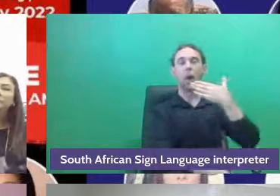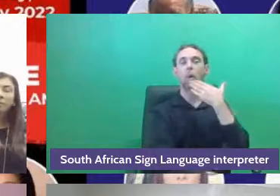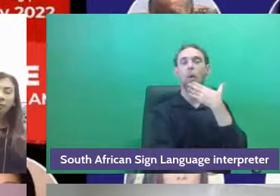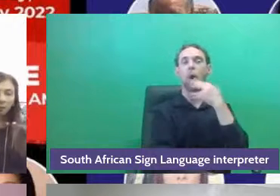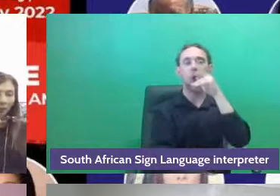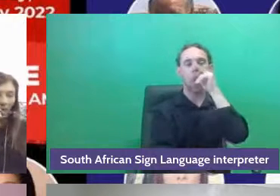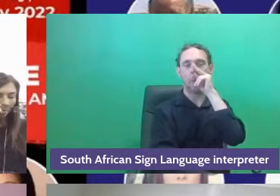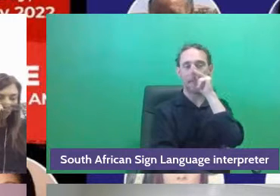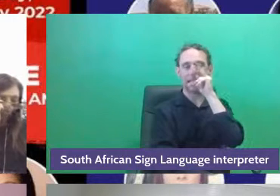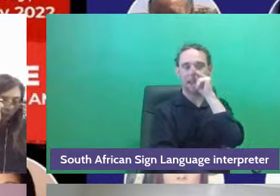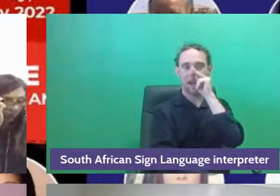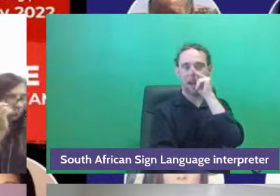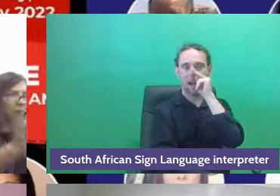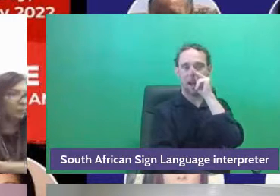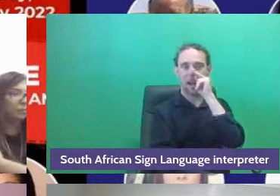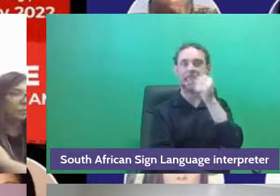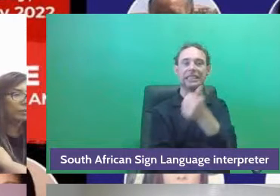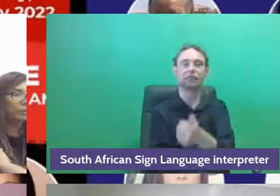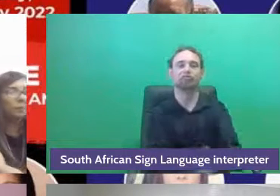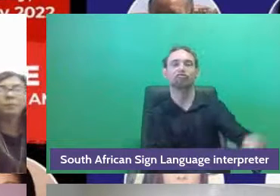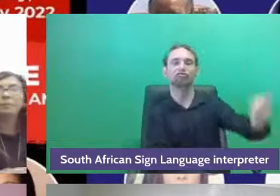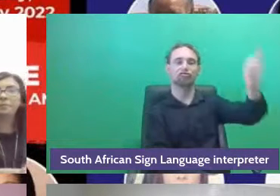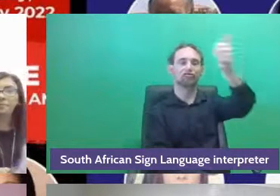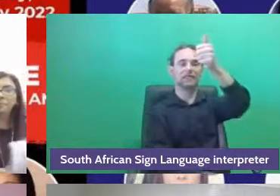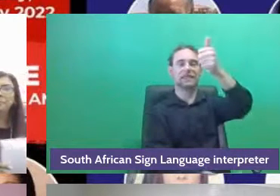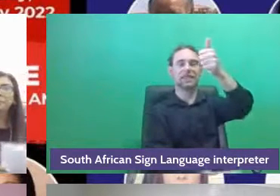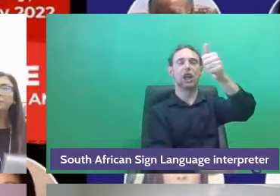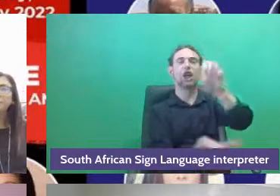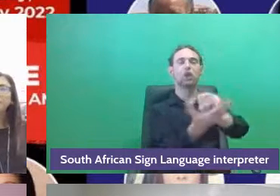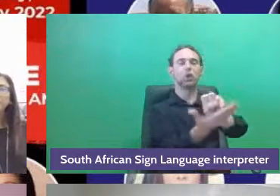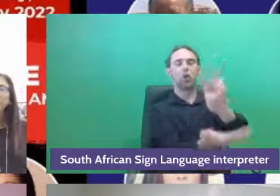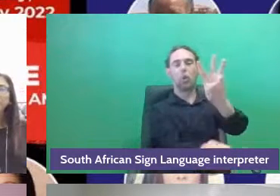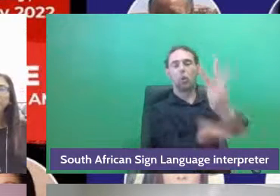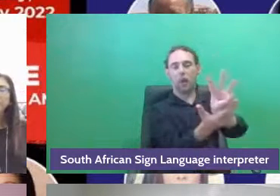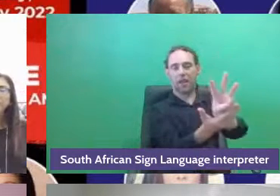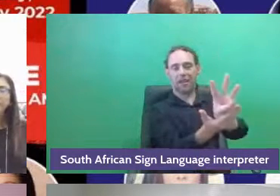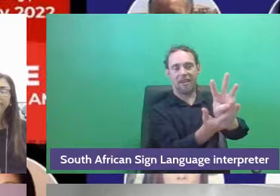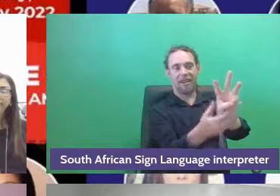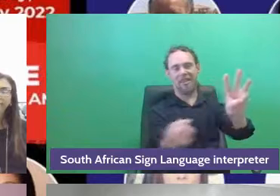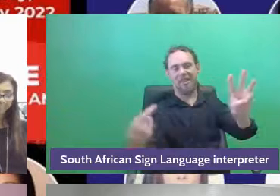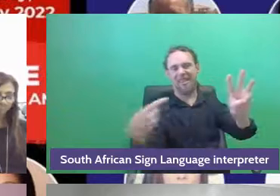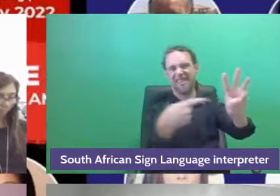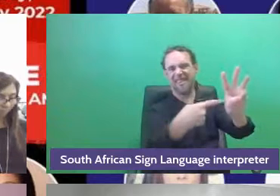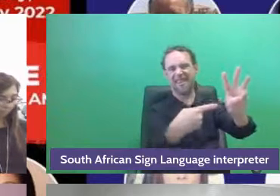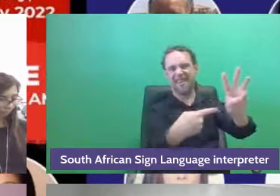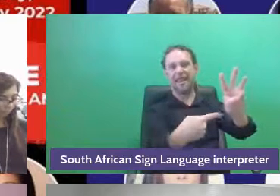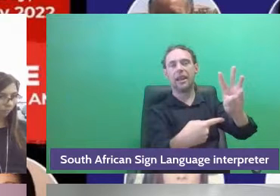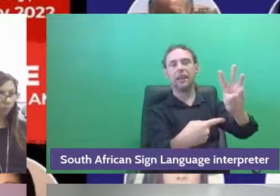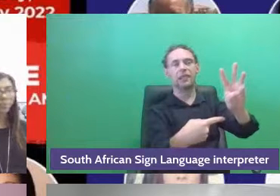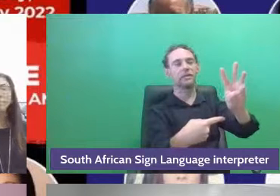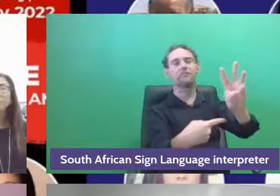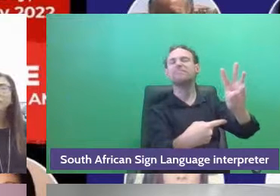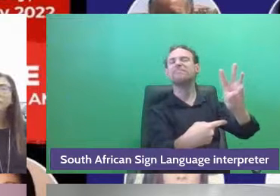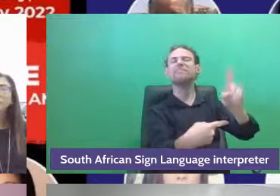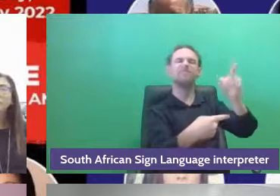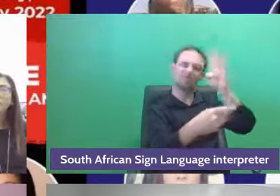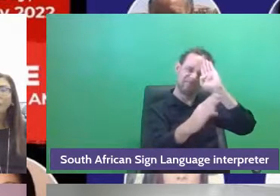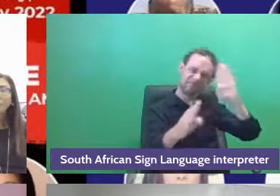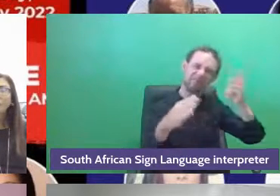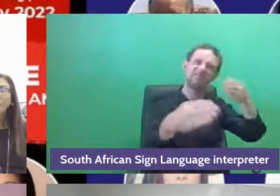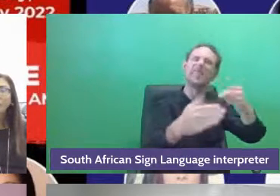for KZN Deaf Association, who will tell us more about what disability is and who are people